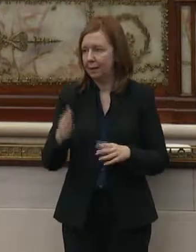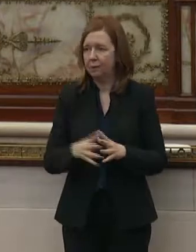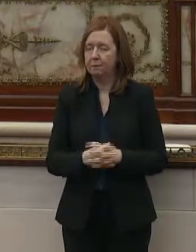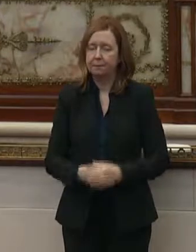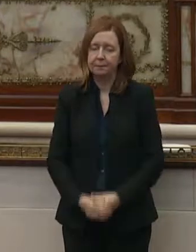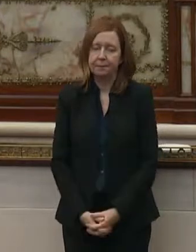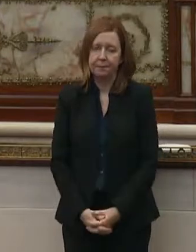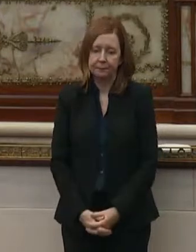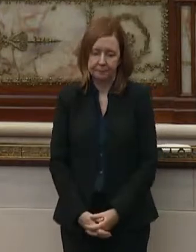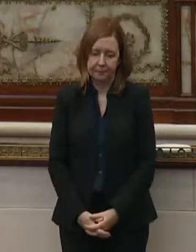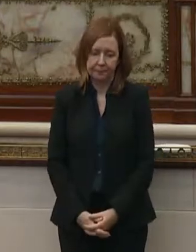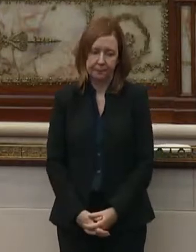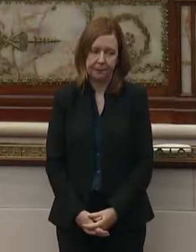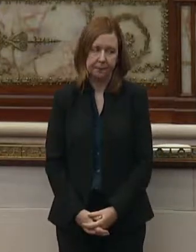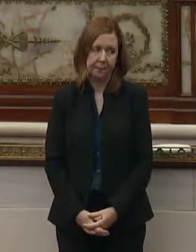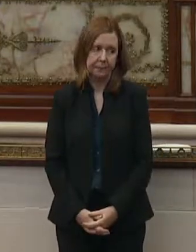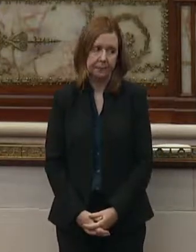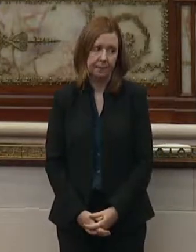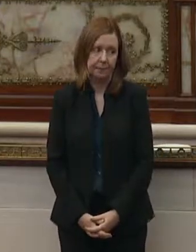weekend.